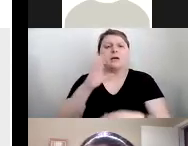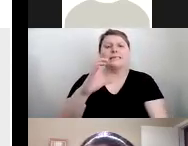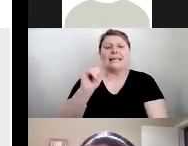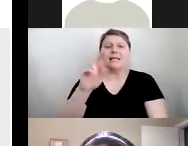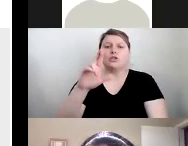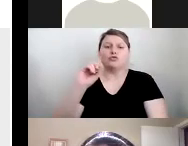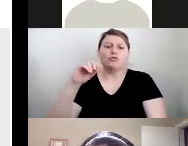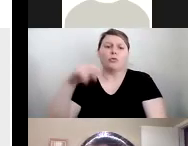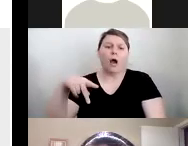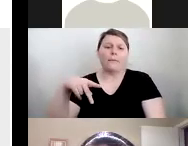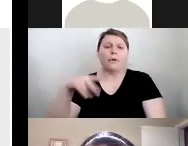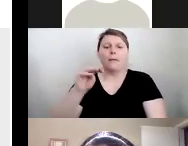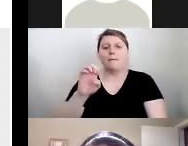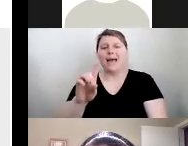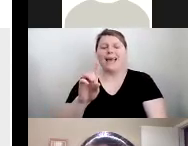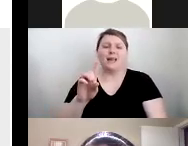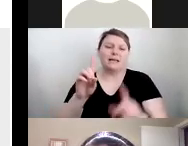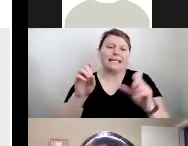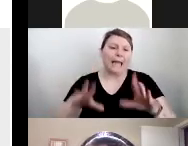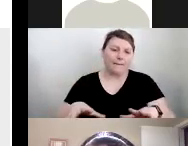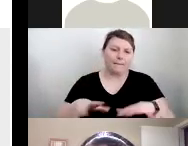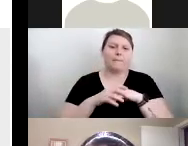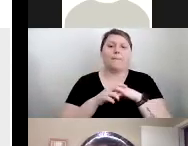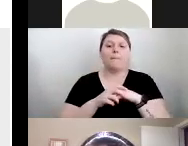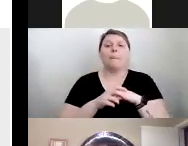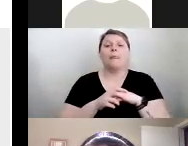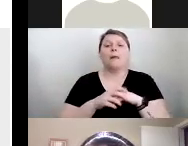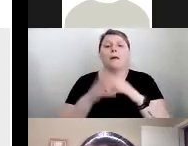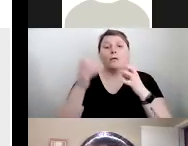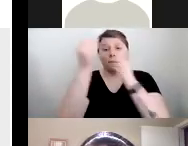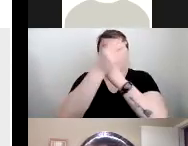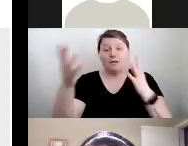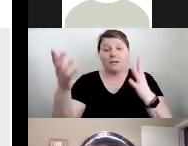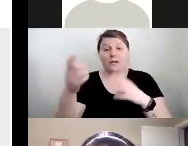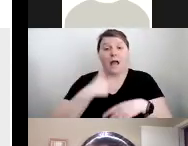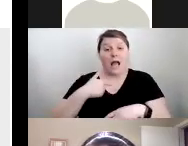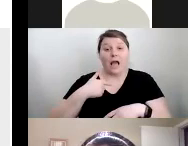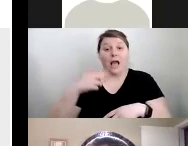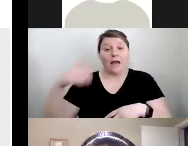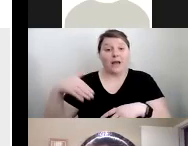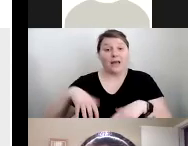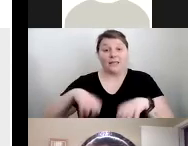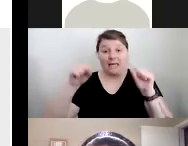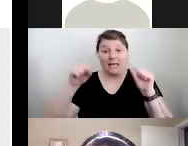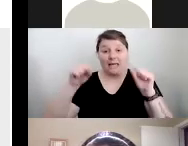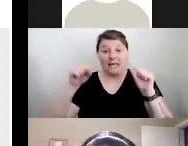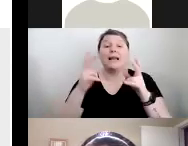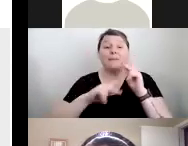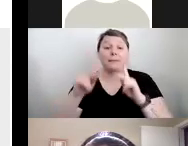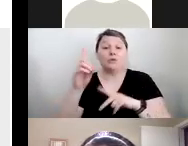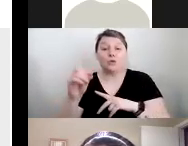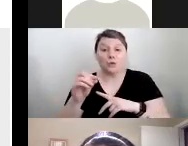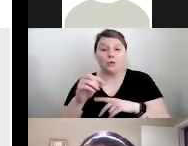C-Trop Med examination. In full disclosure, I haven't taken this, but many people do. This is just a